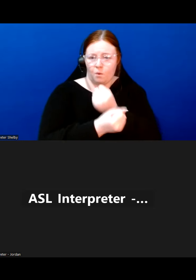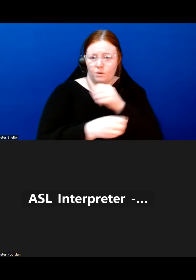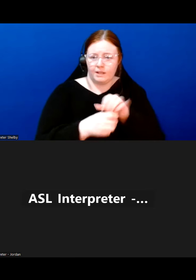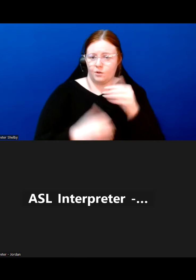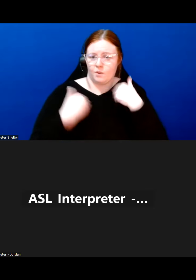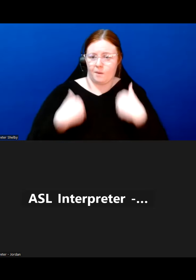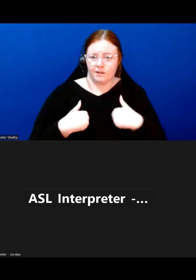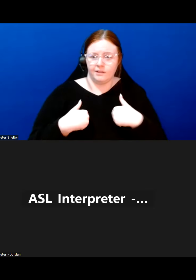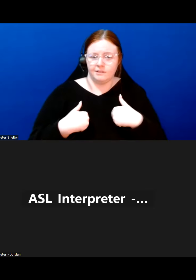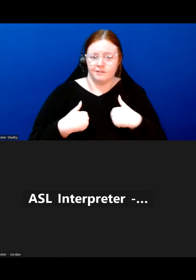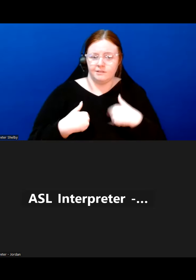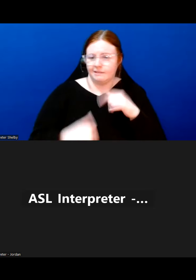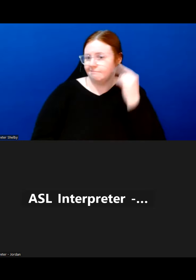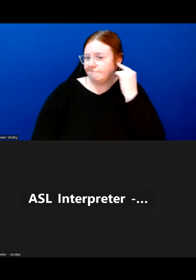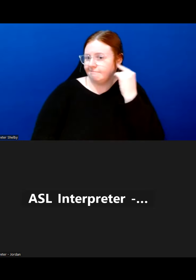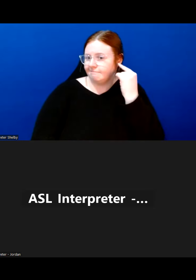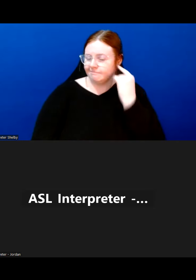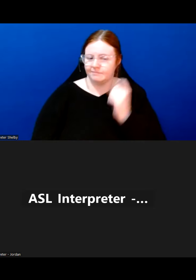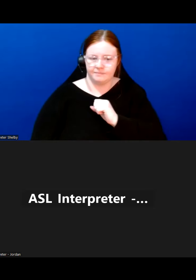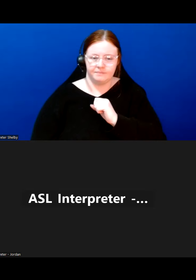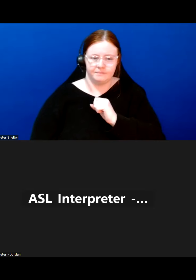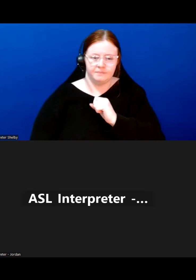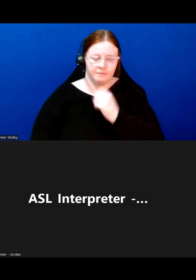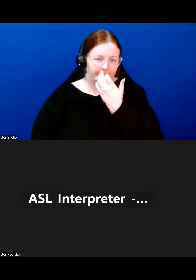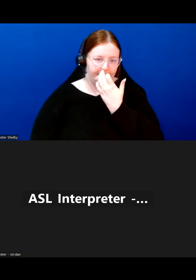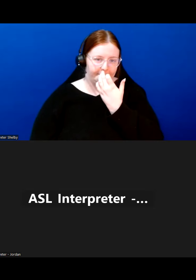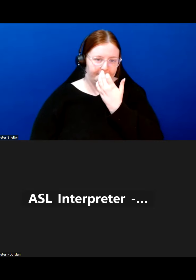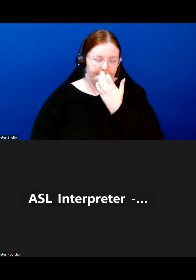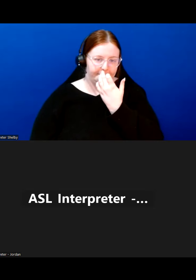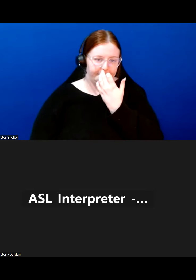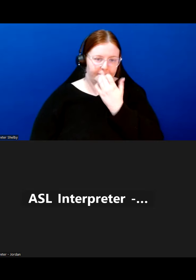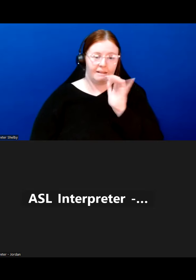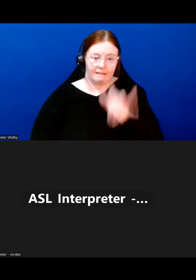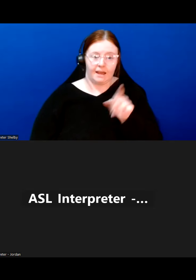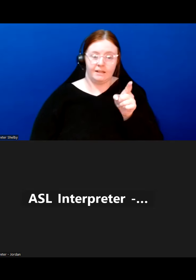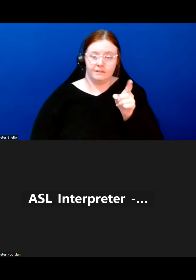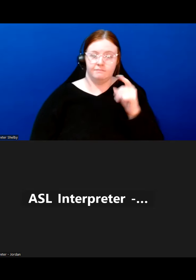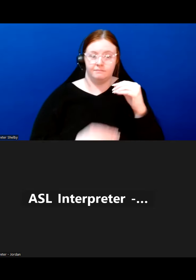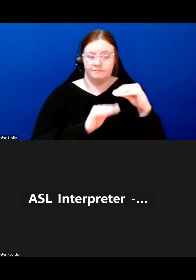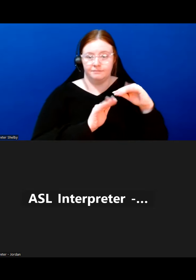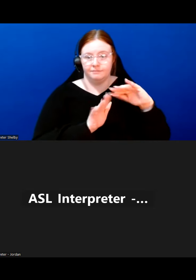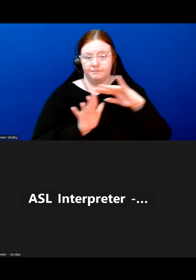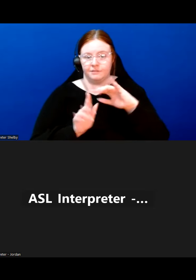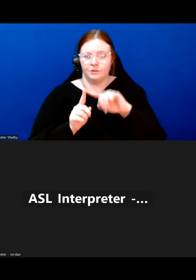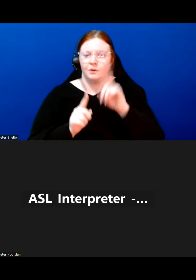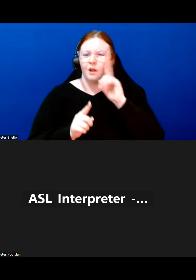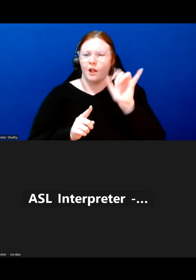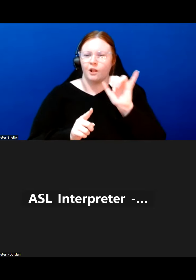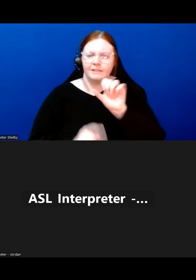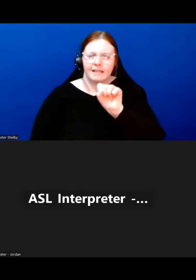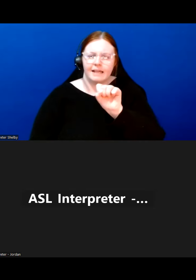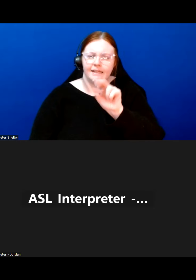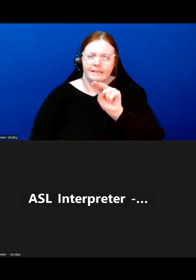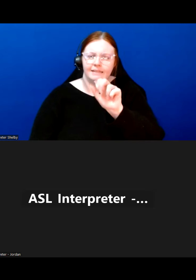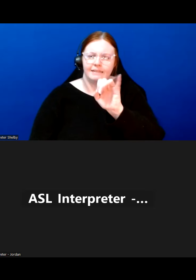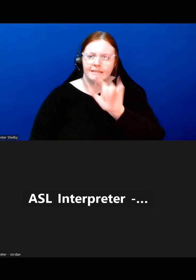your middle ear there. And that then gets sent into that little snail shape area.